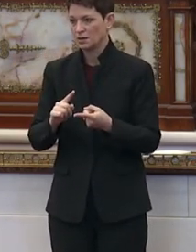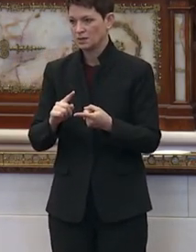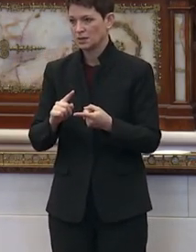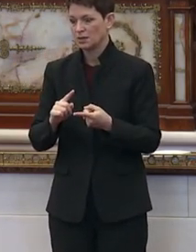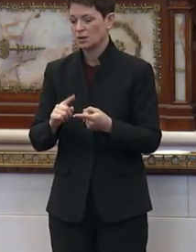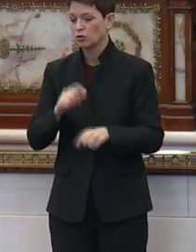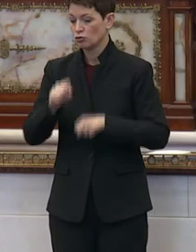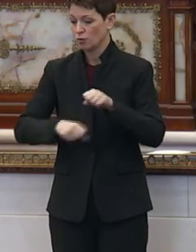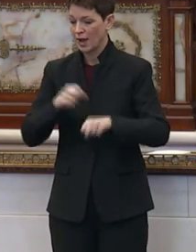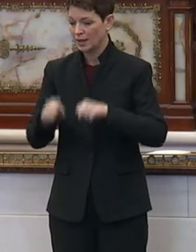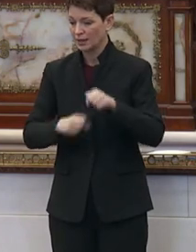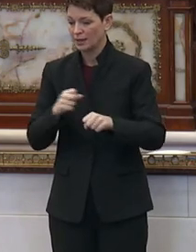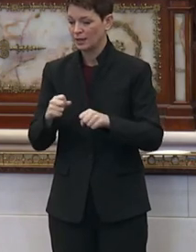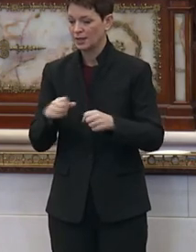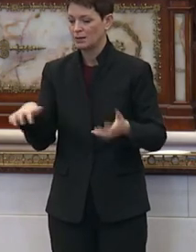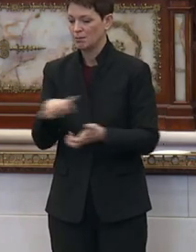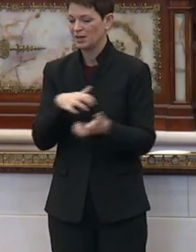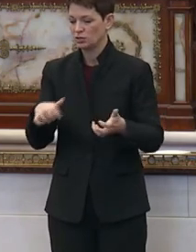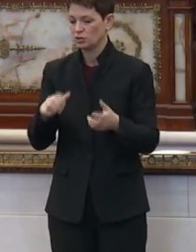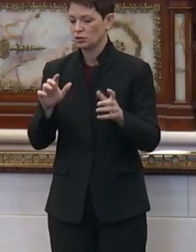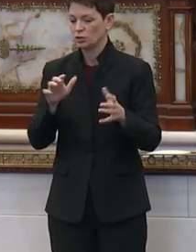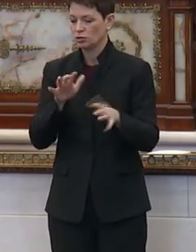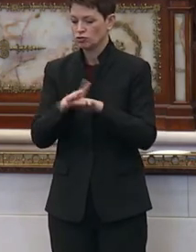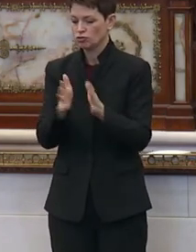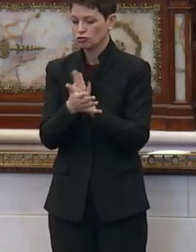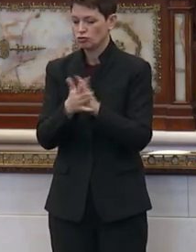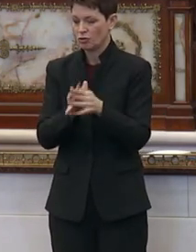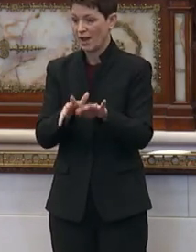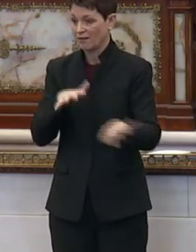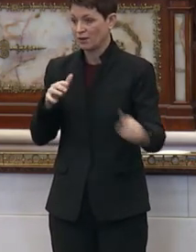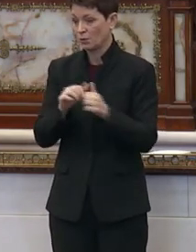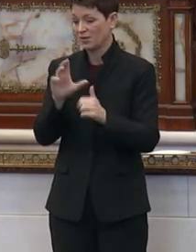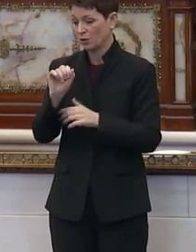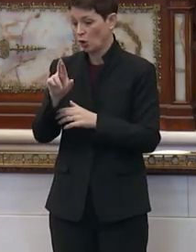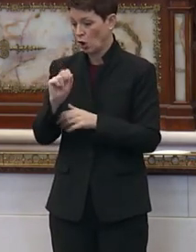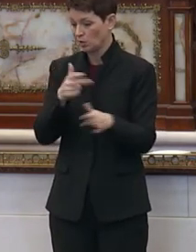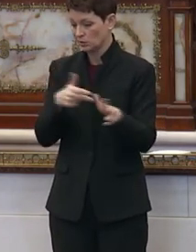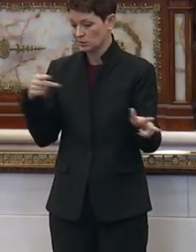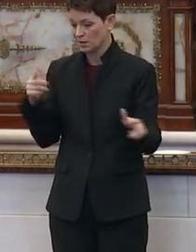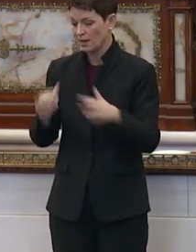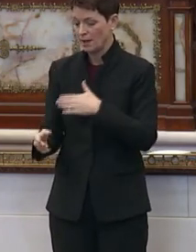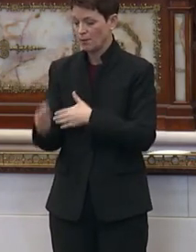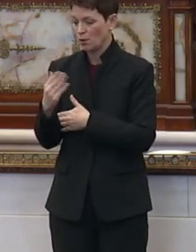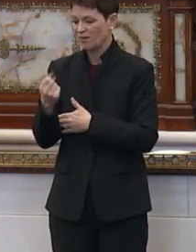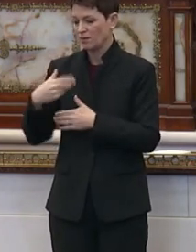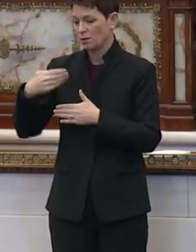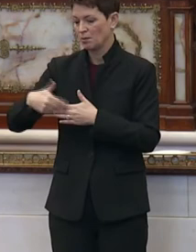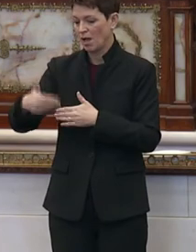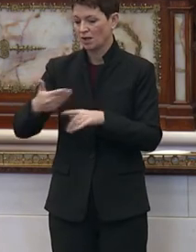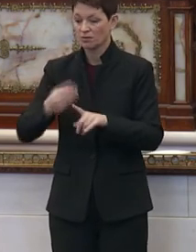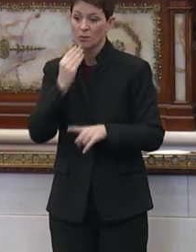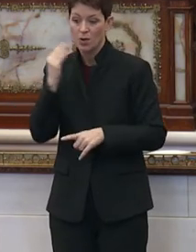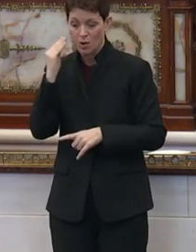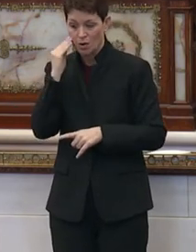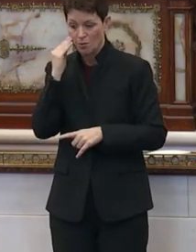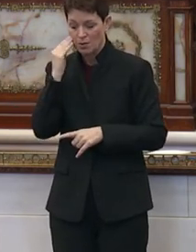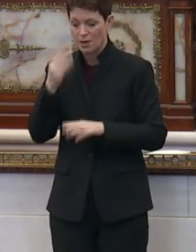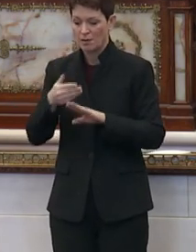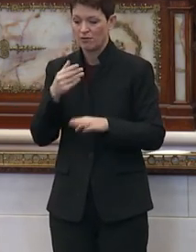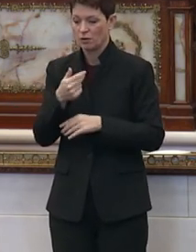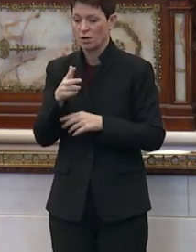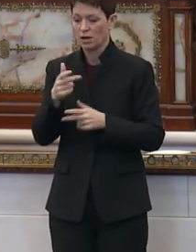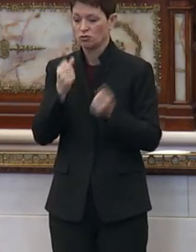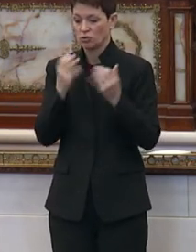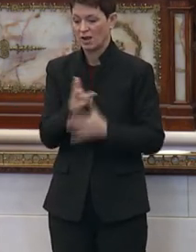I would have to do in mixed traffic with cars. On that morning, I only got a few blocks from my home before a driver